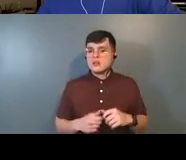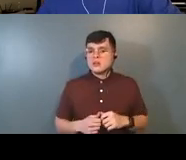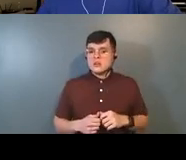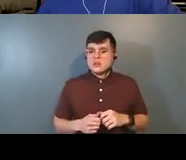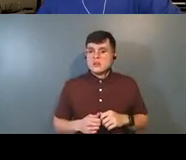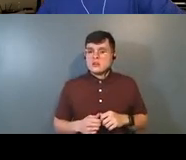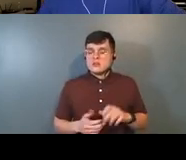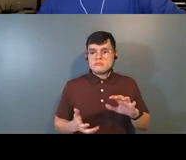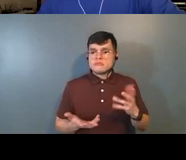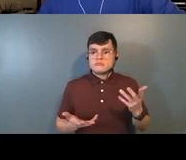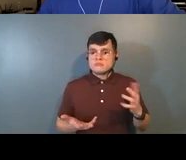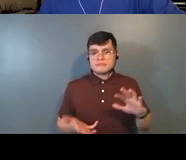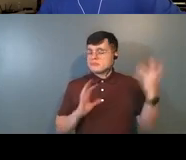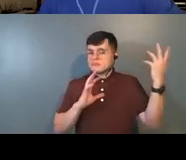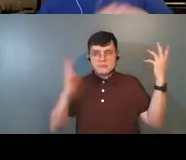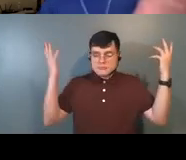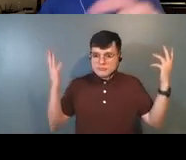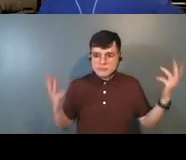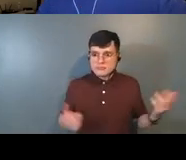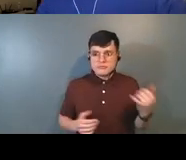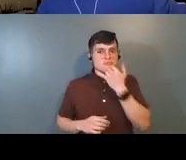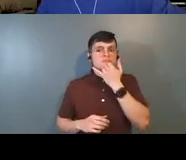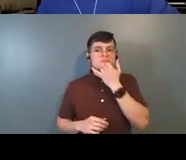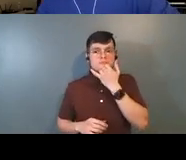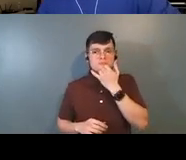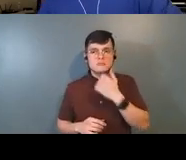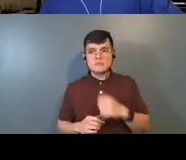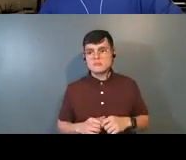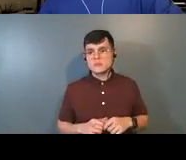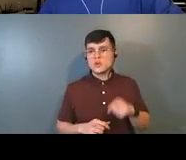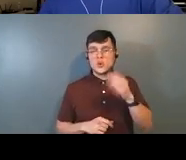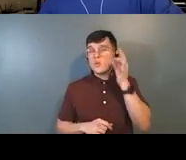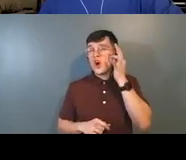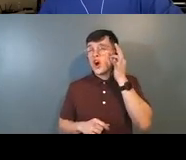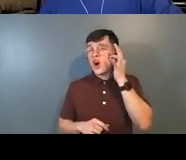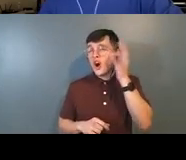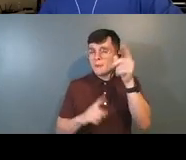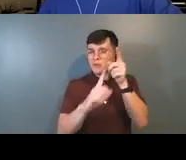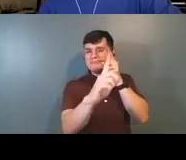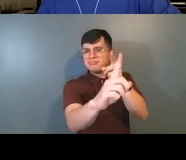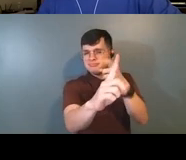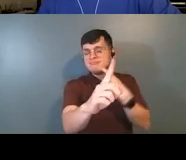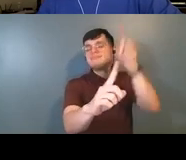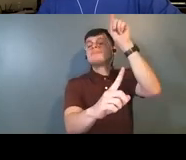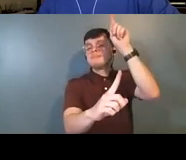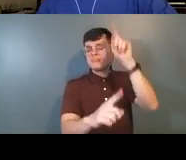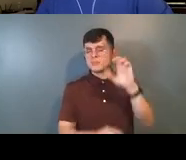I totally didn't even realize that. Matt, you almost nailed it, Matt. You almost nailed it. It just has a weird, so I pasted all